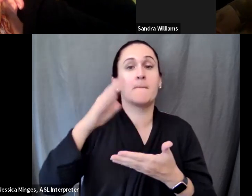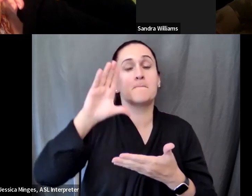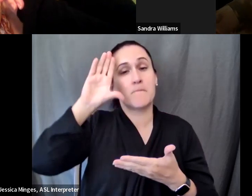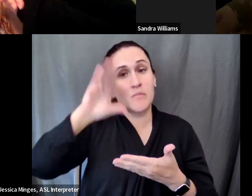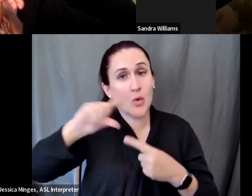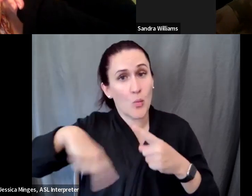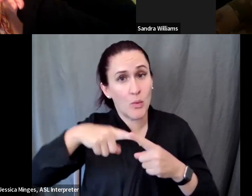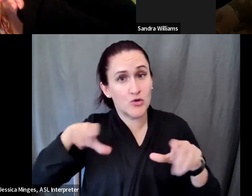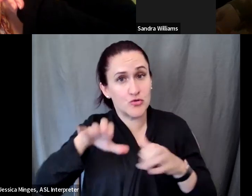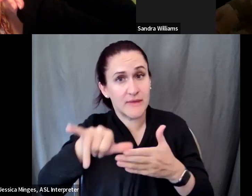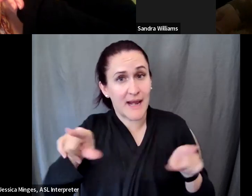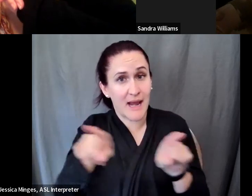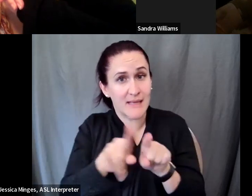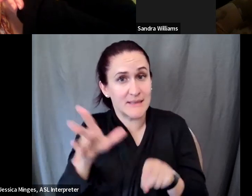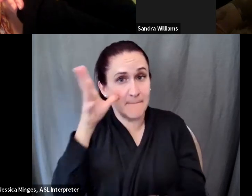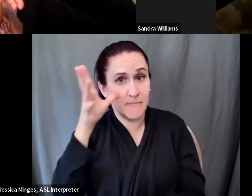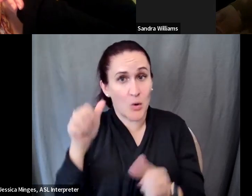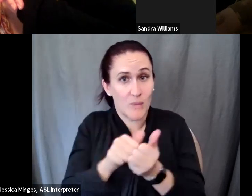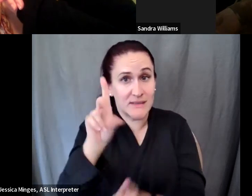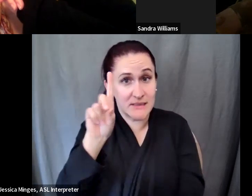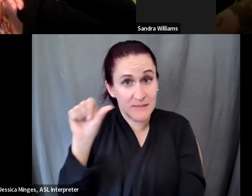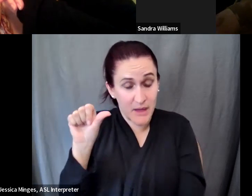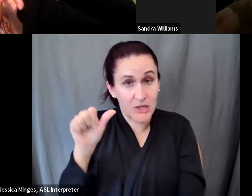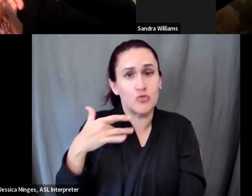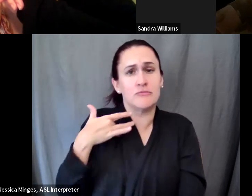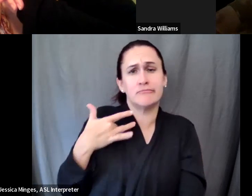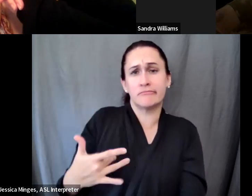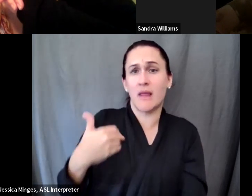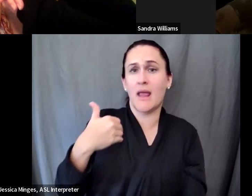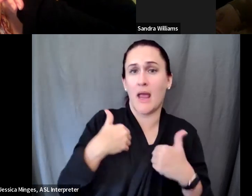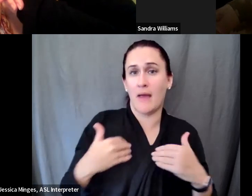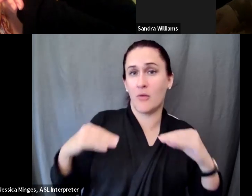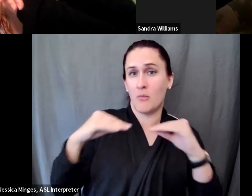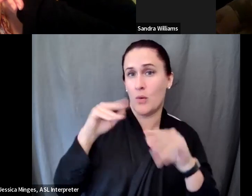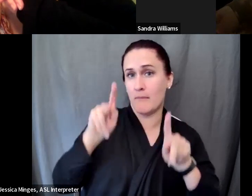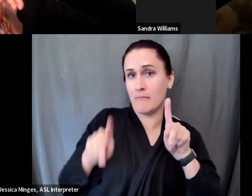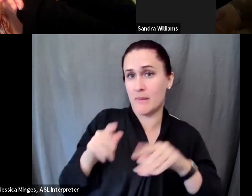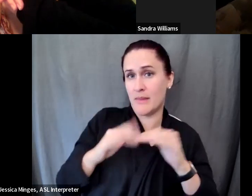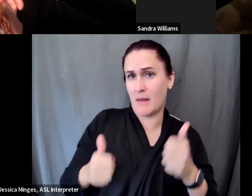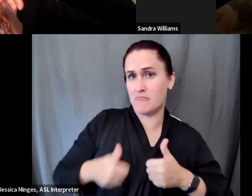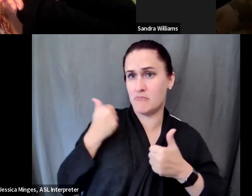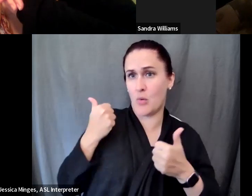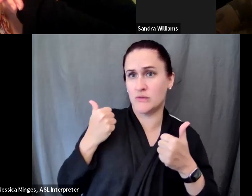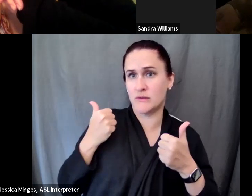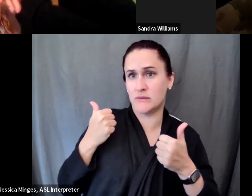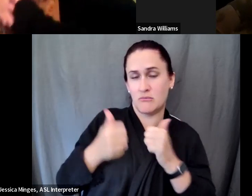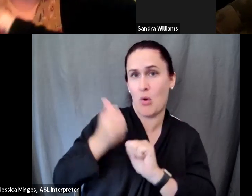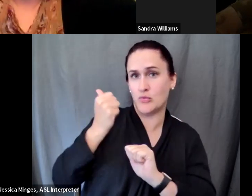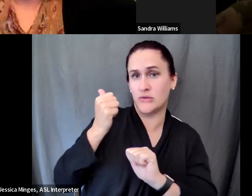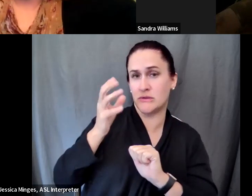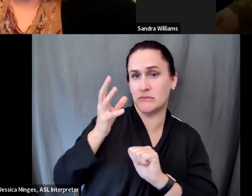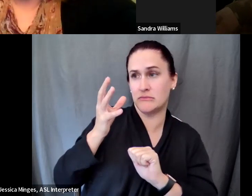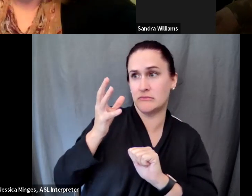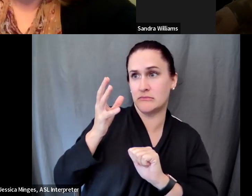do this as a parent with a disability, you tend to have more people than most parents have in their home. Generally,